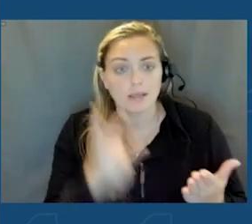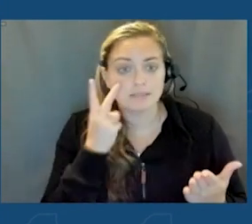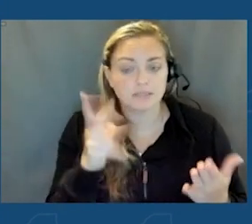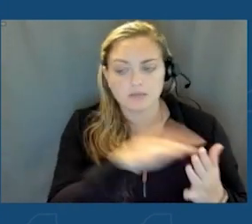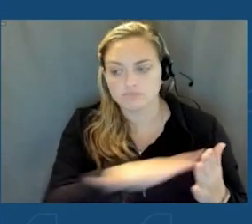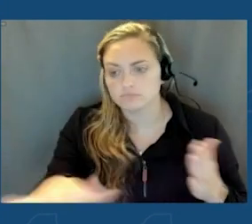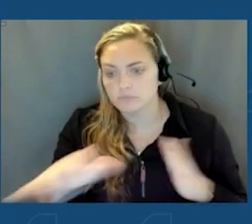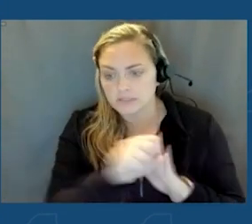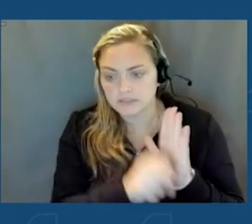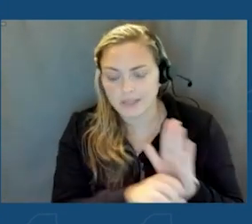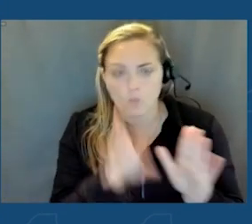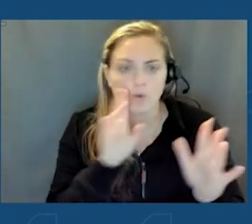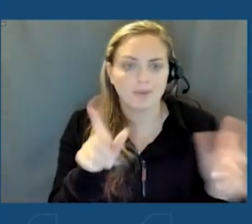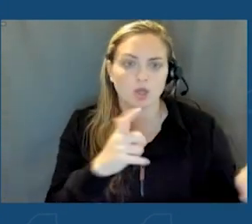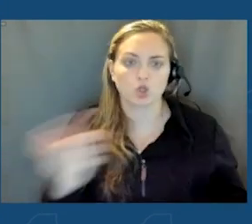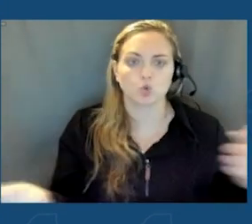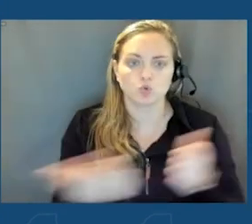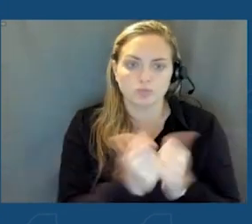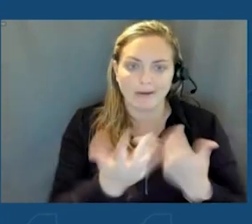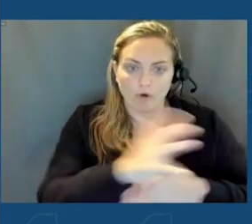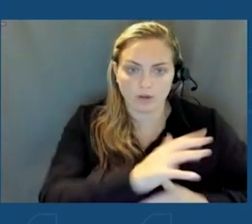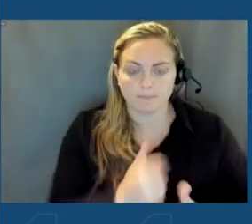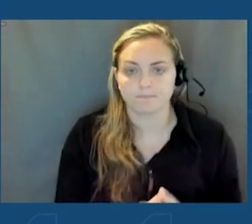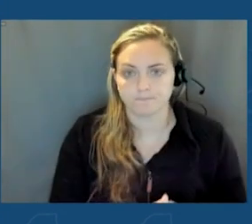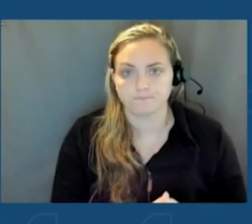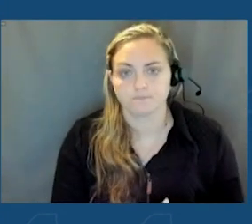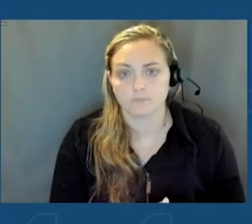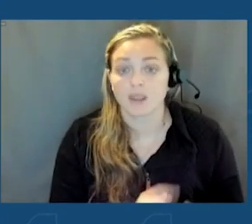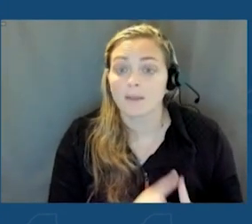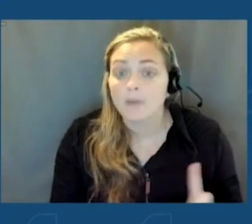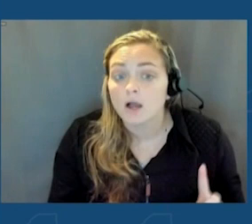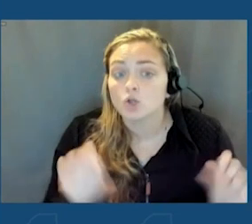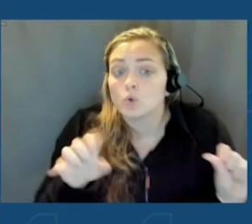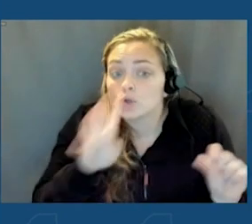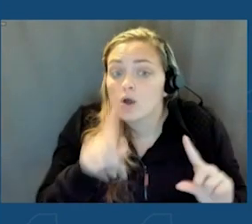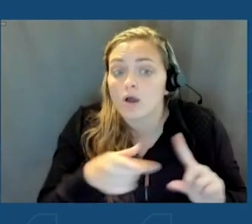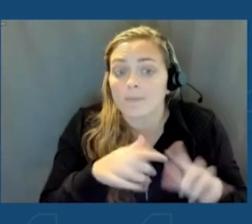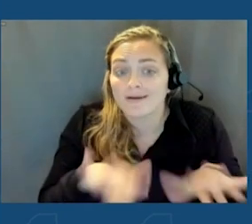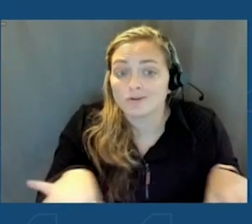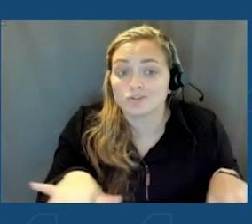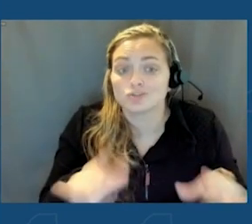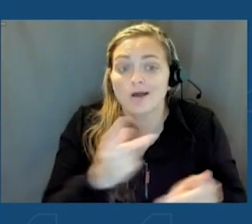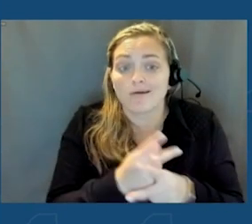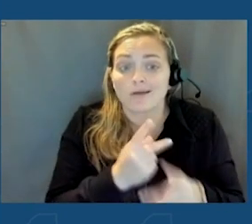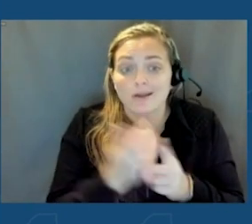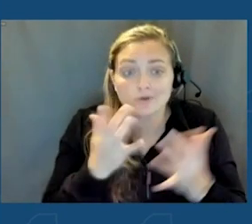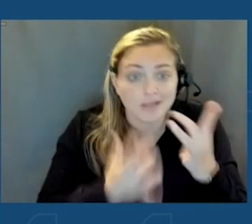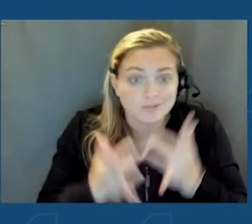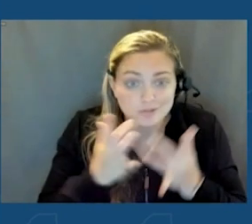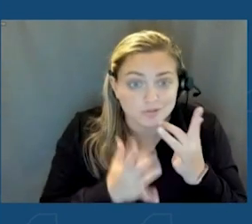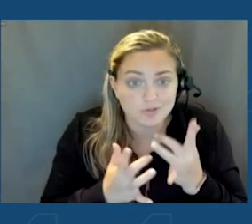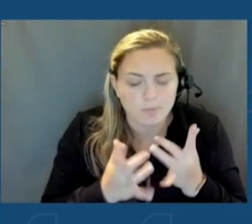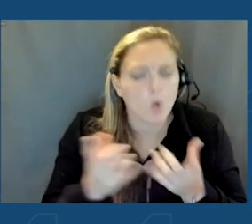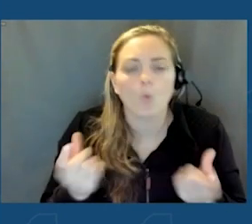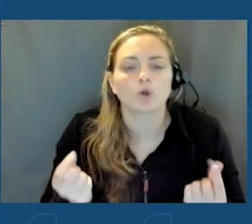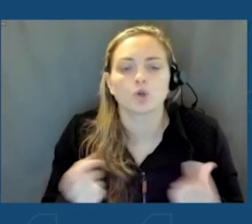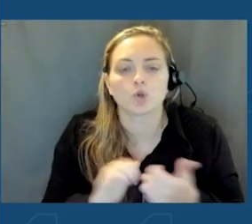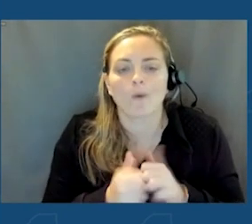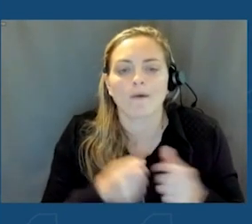that this was going to be a priority. But you can talk about child care deserts. The other thing is what you do about it. And right